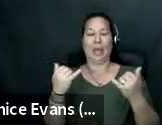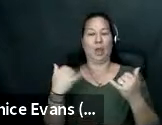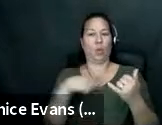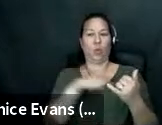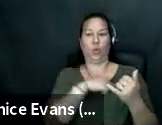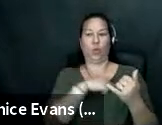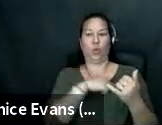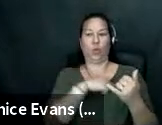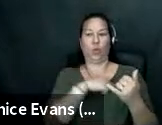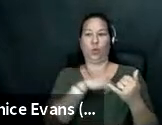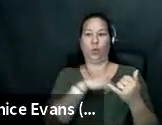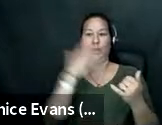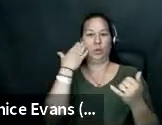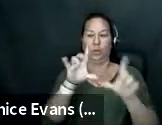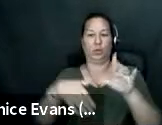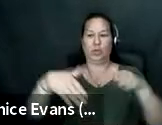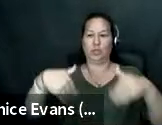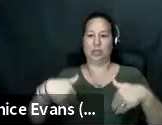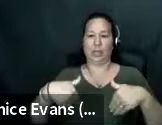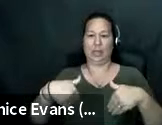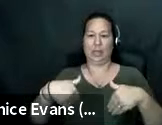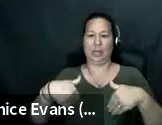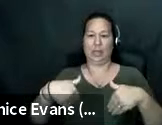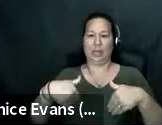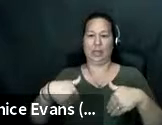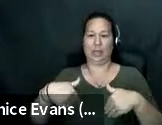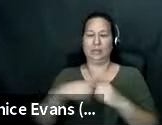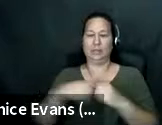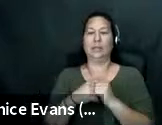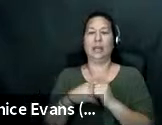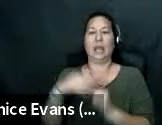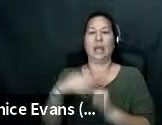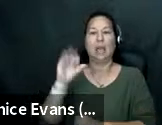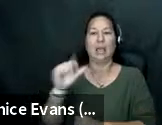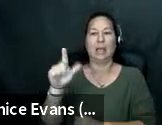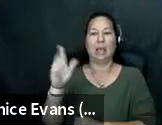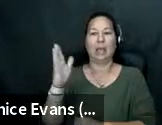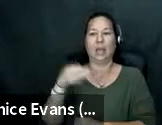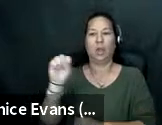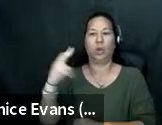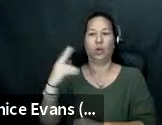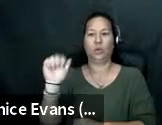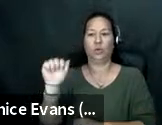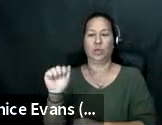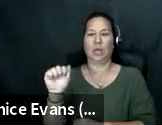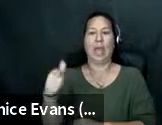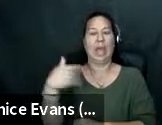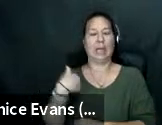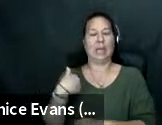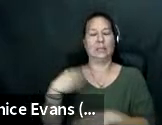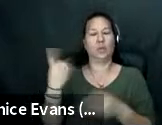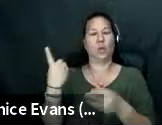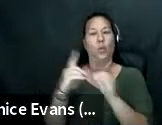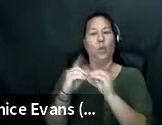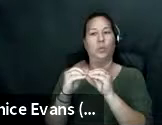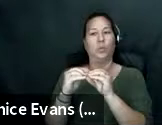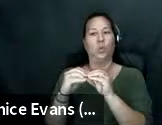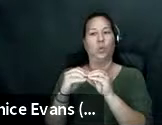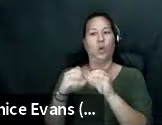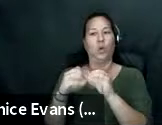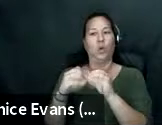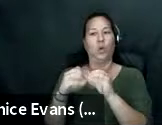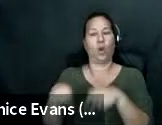date is. I think that Cal OSHA still has one more opportunity to re-adopt a